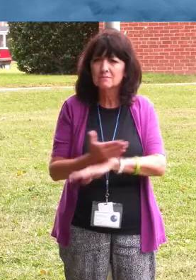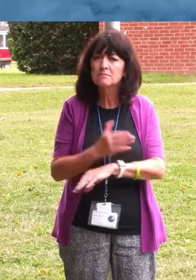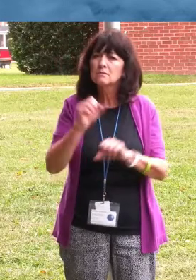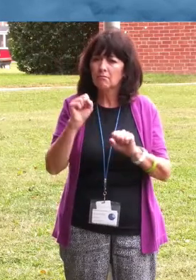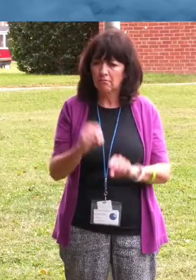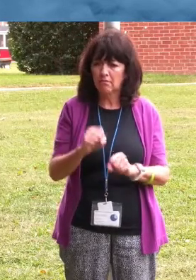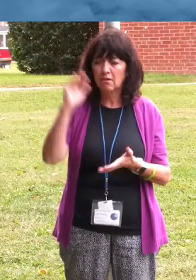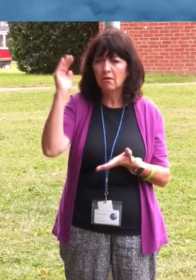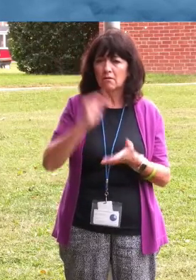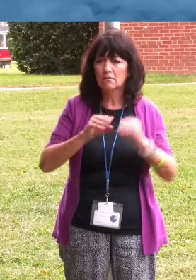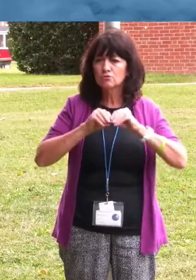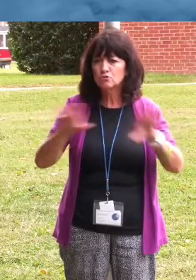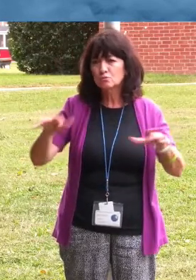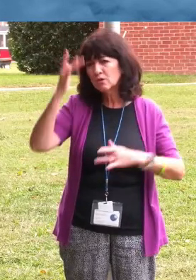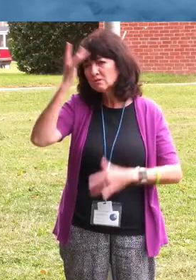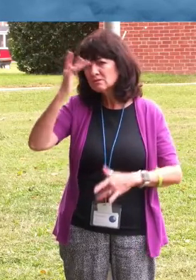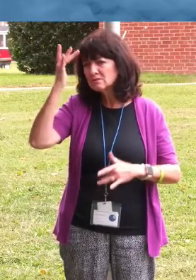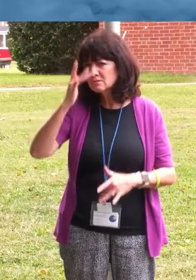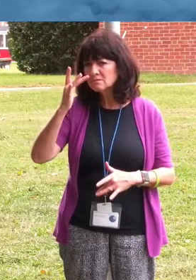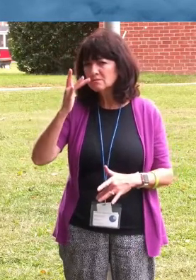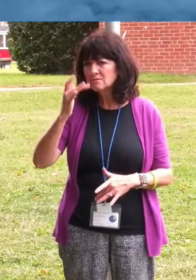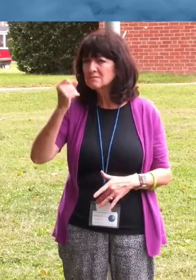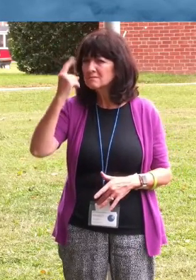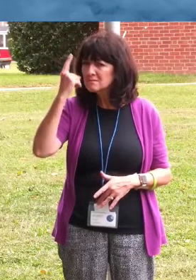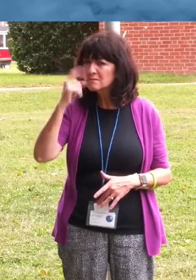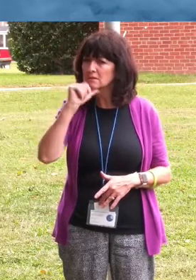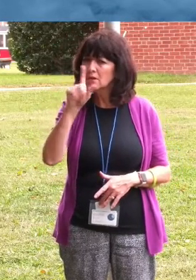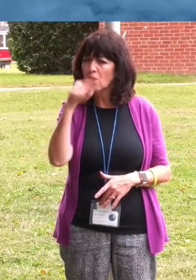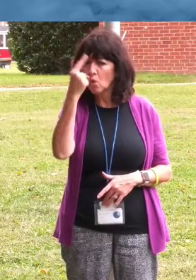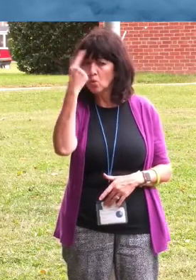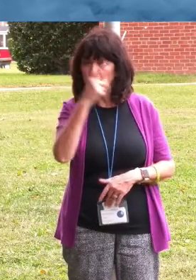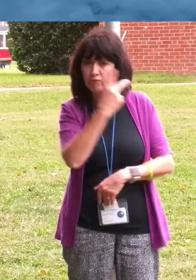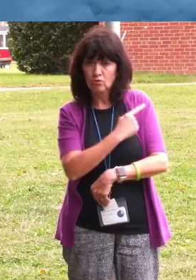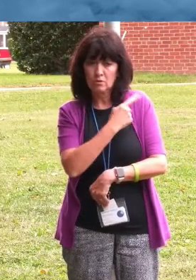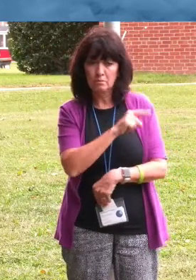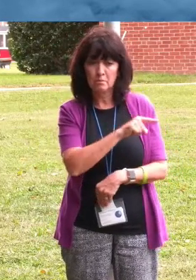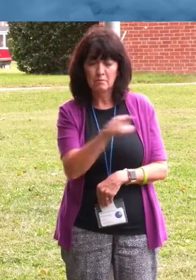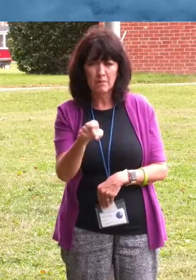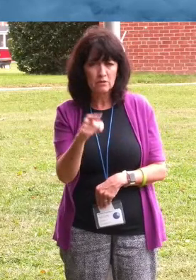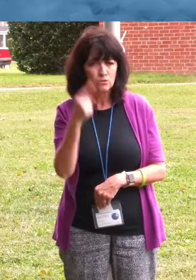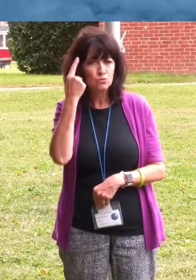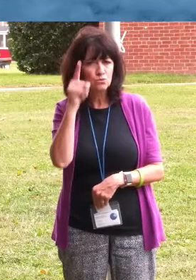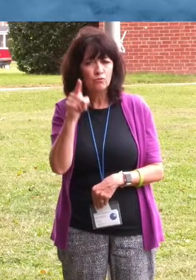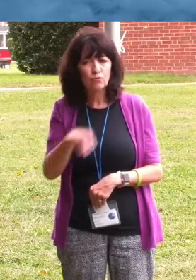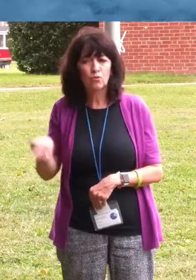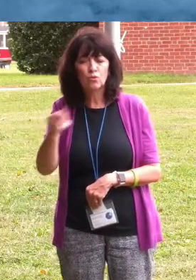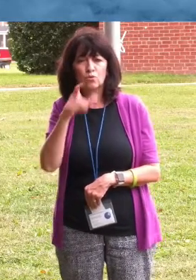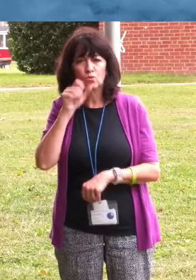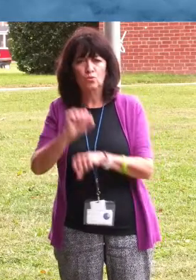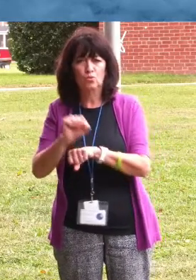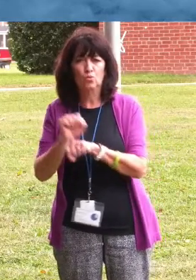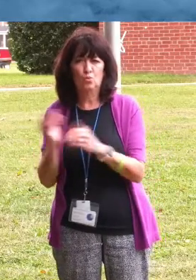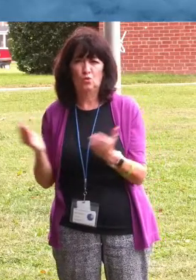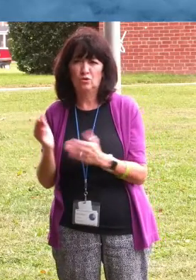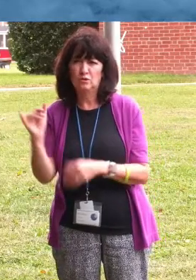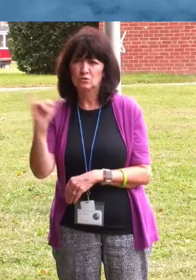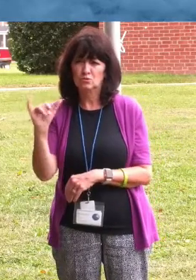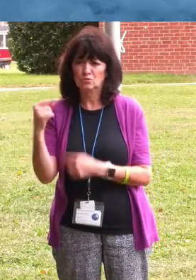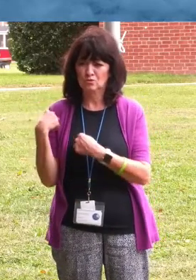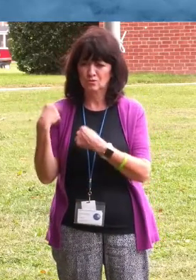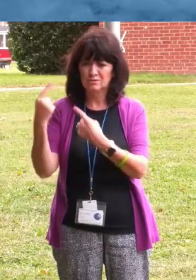the patients. We owe it to the healthcare professionals who have worked tirelessly for the last 20 months